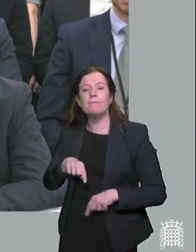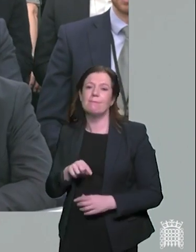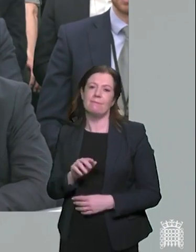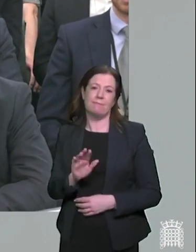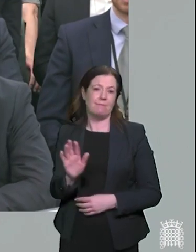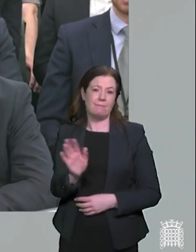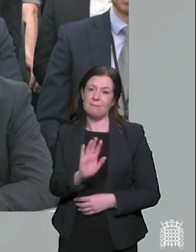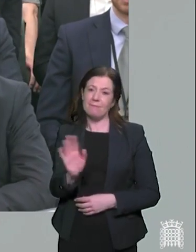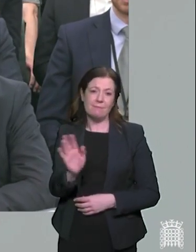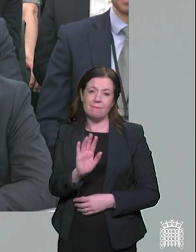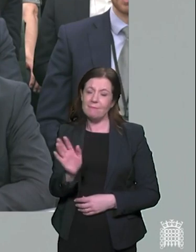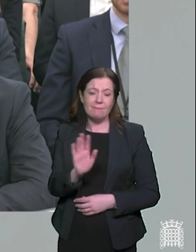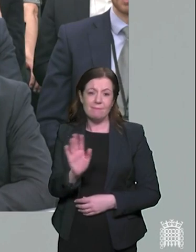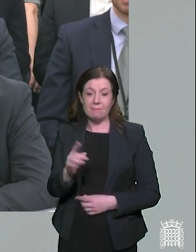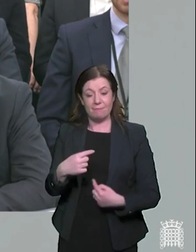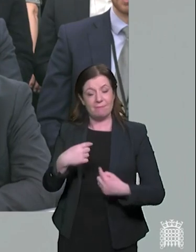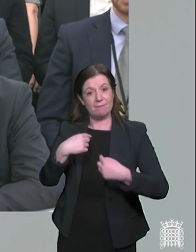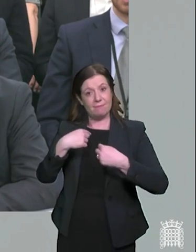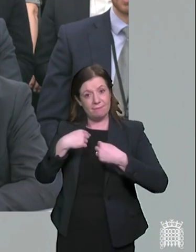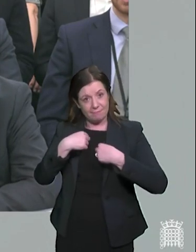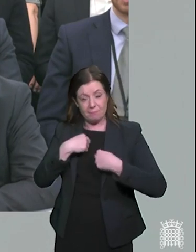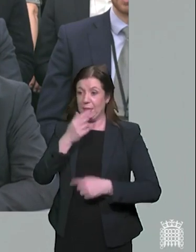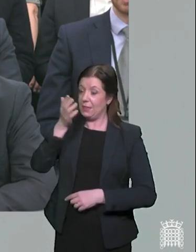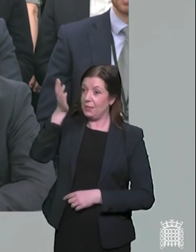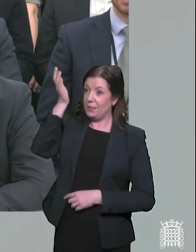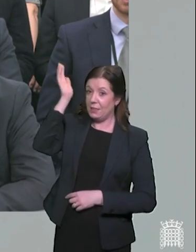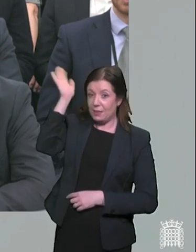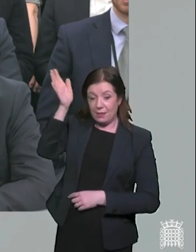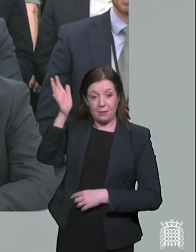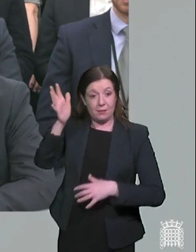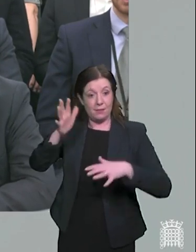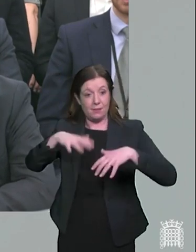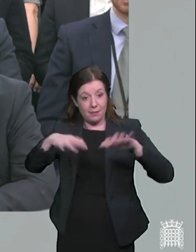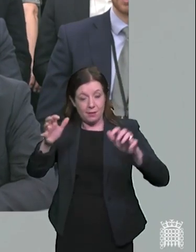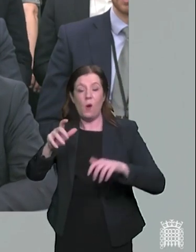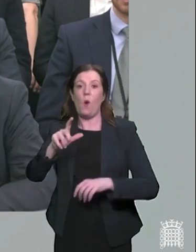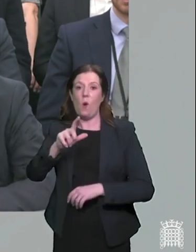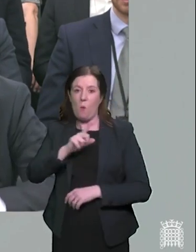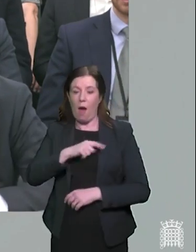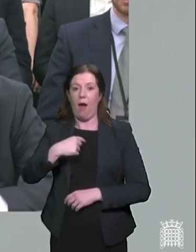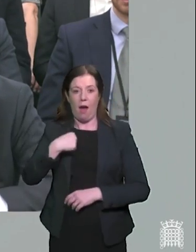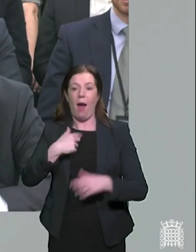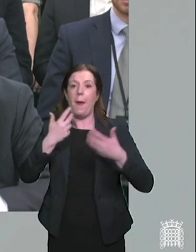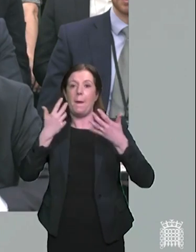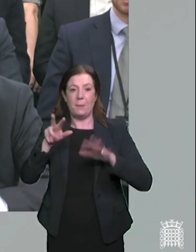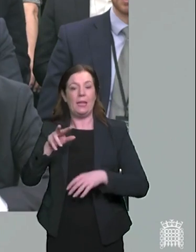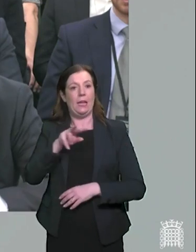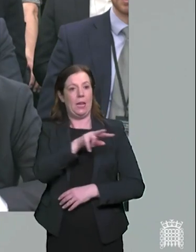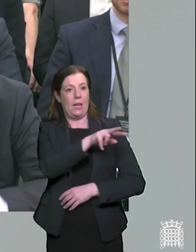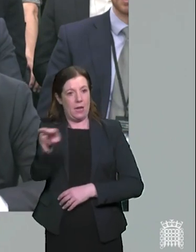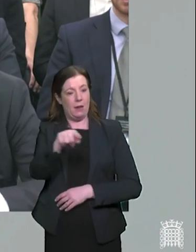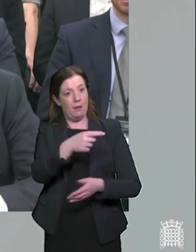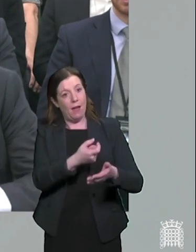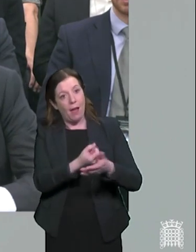is simply not true. My beliefs and my remarks to Parliament were indeed based on my knowledge of those